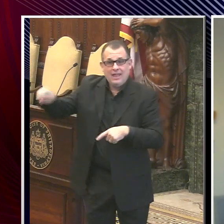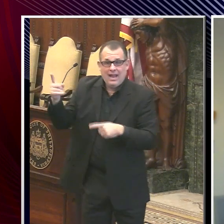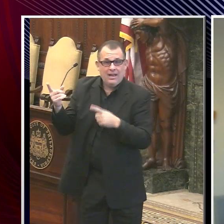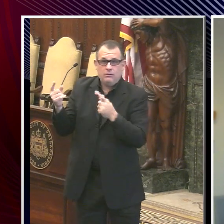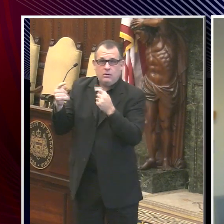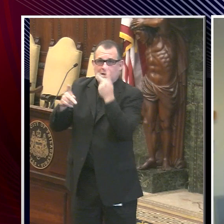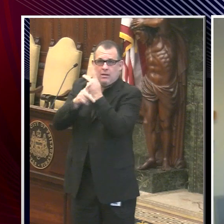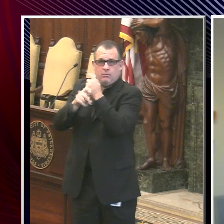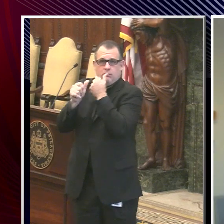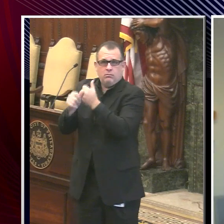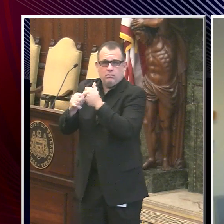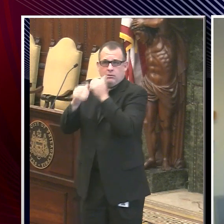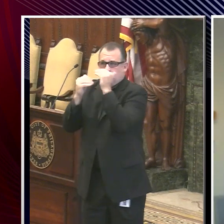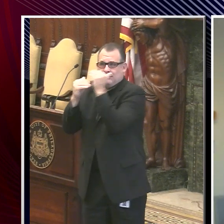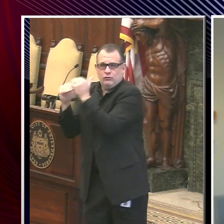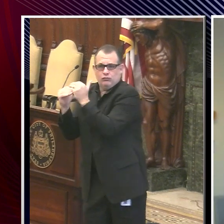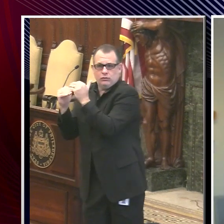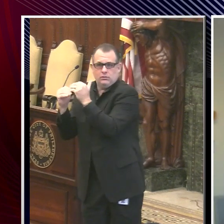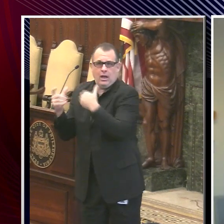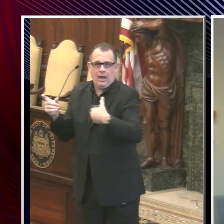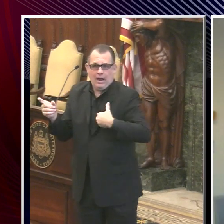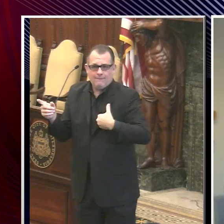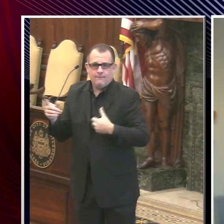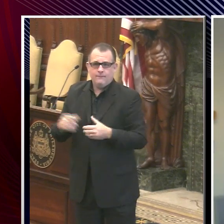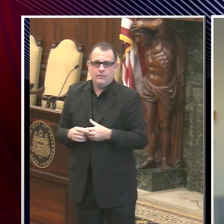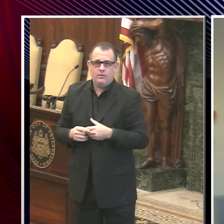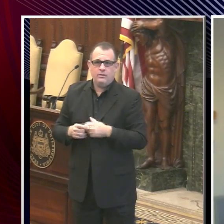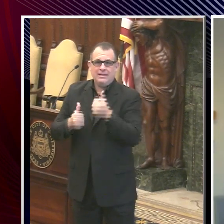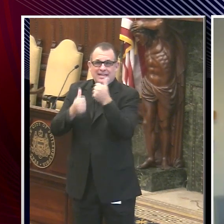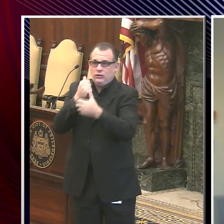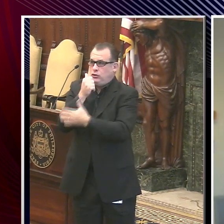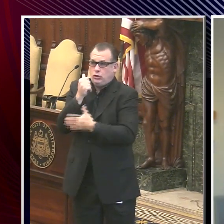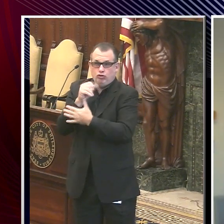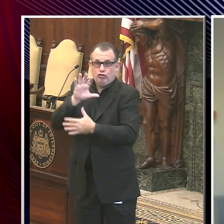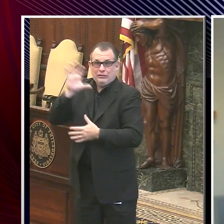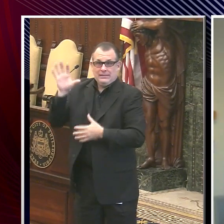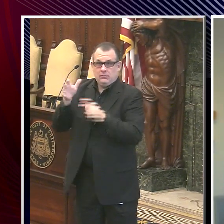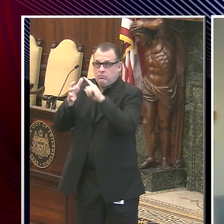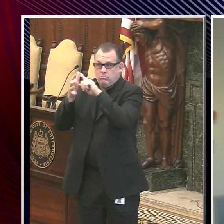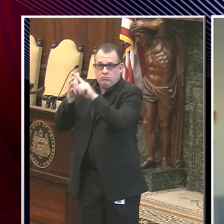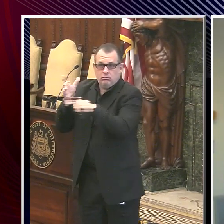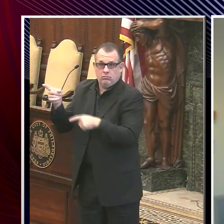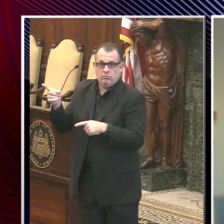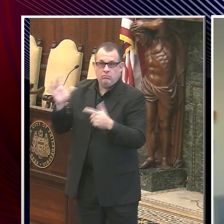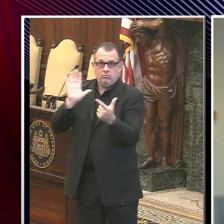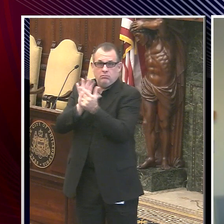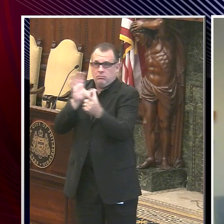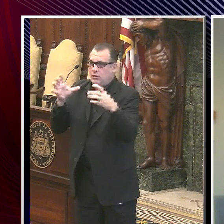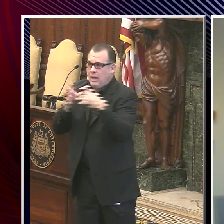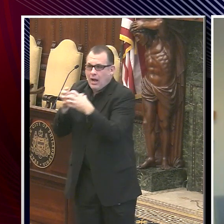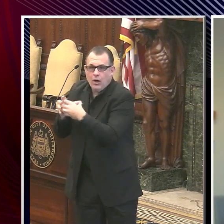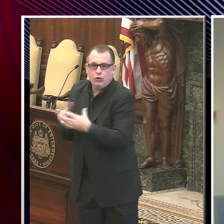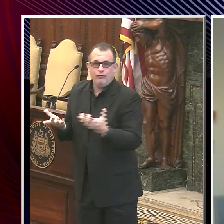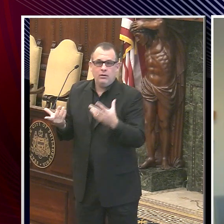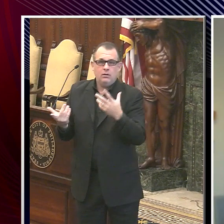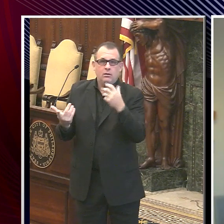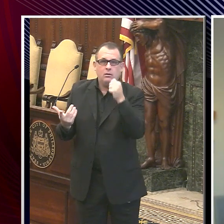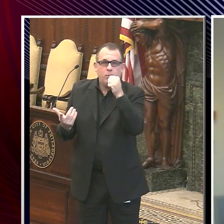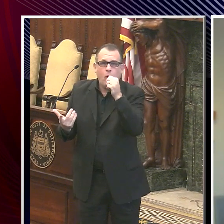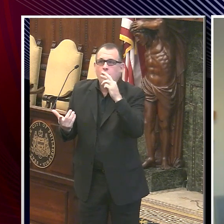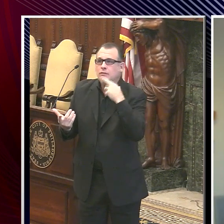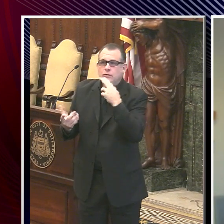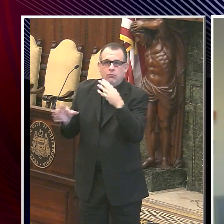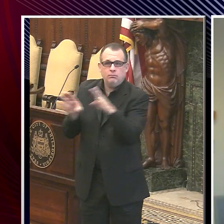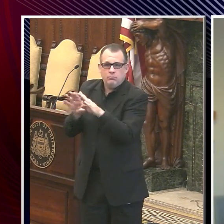group of restrictions. And it varied a little bit from country to country, but generally they prohibited gatherings. They closed bars, restaurants,